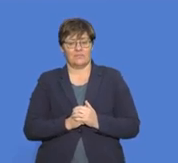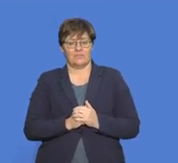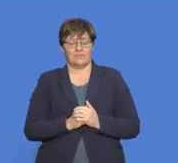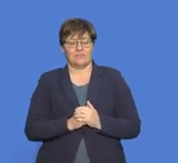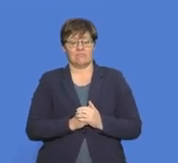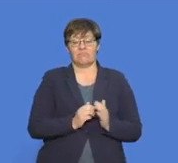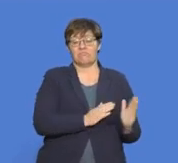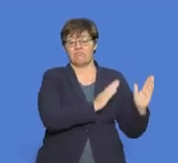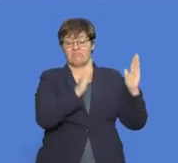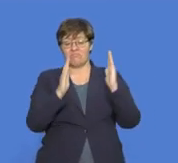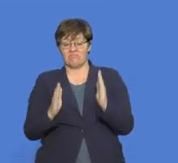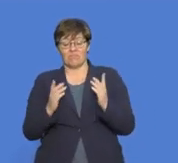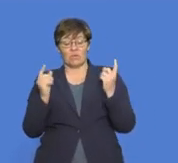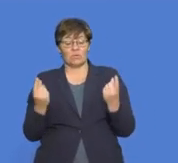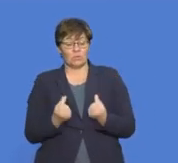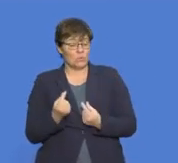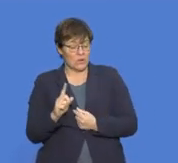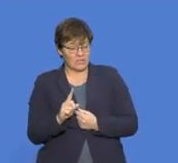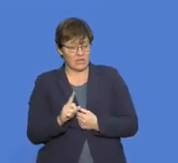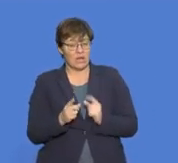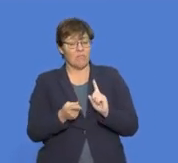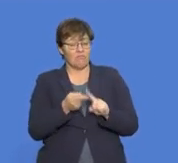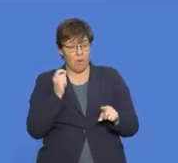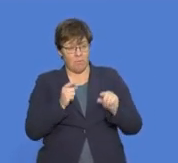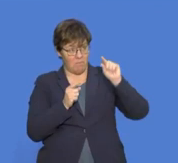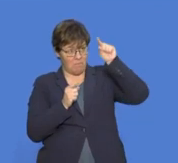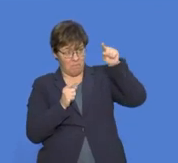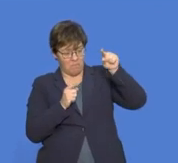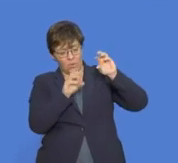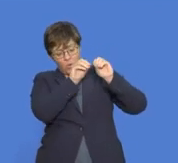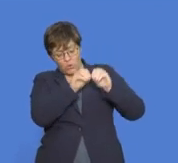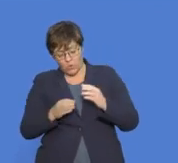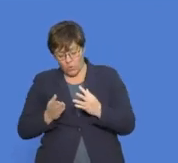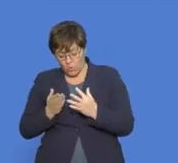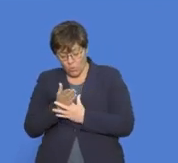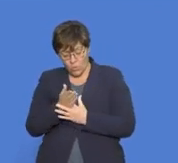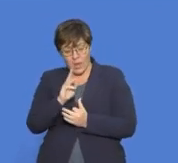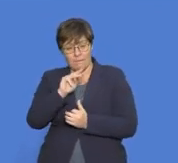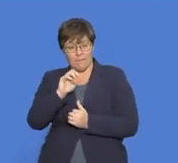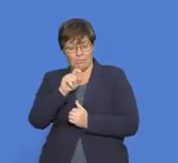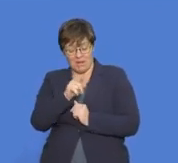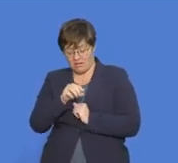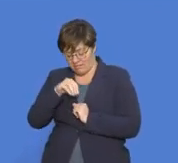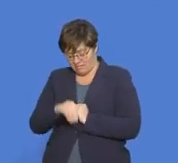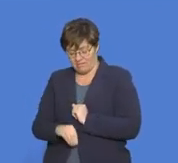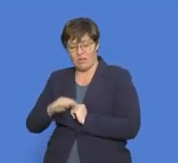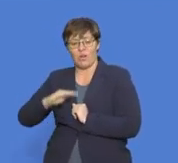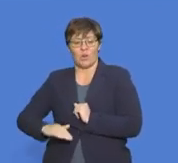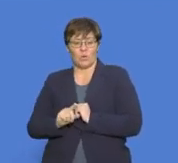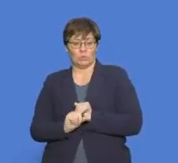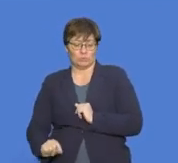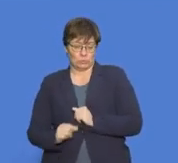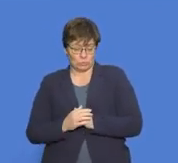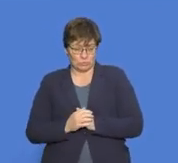then do is they move through the membrane from the high concentration